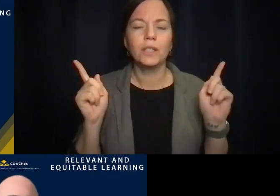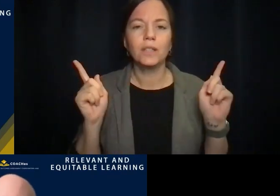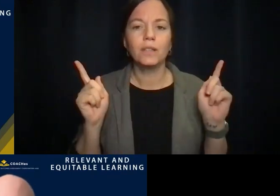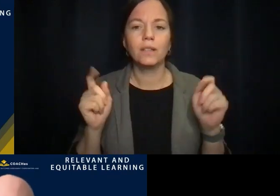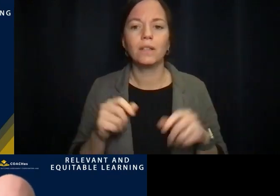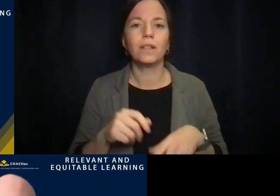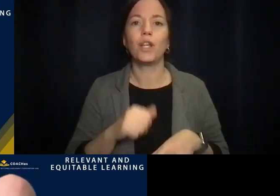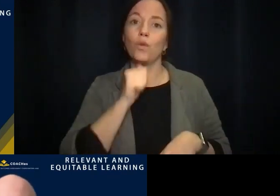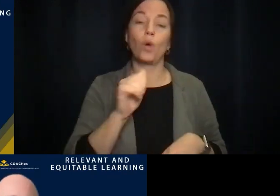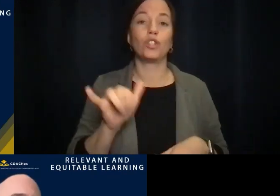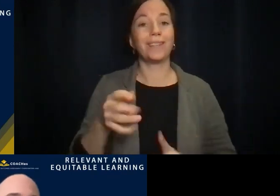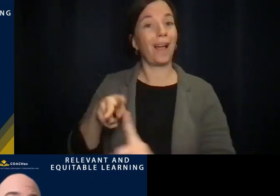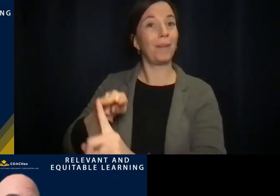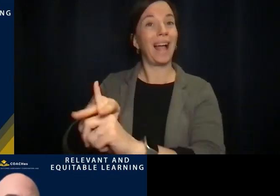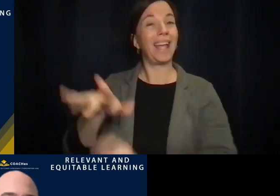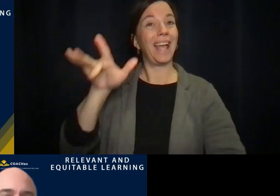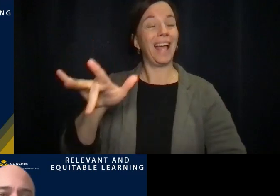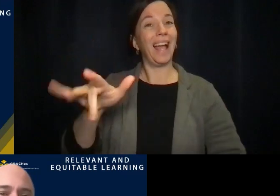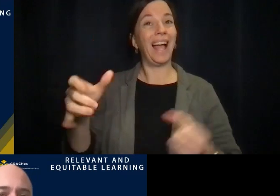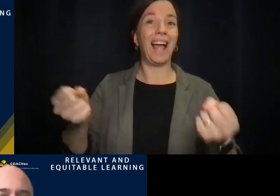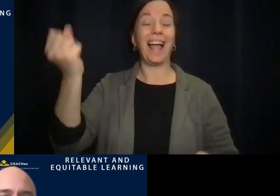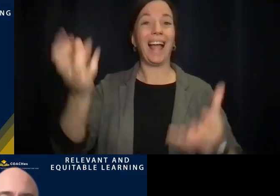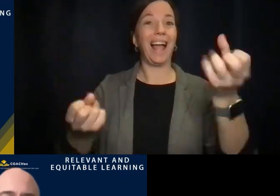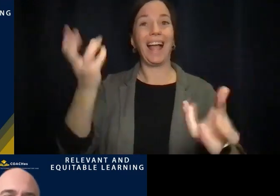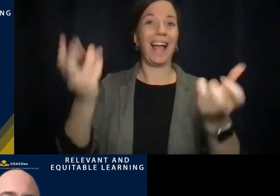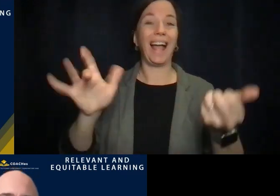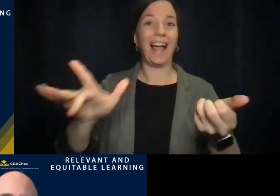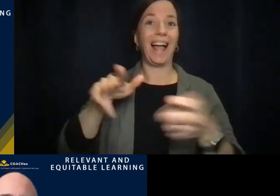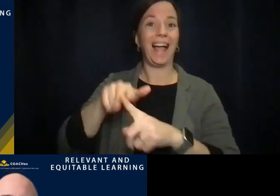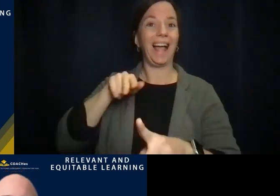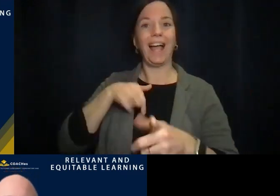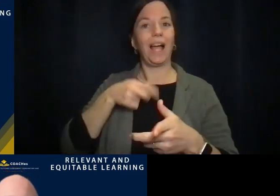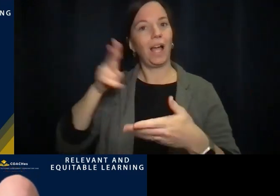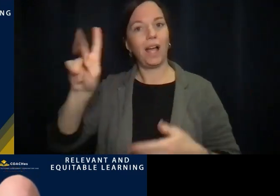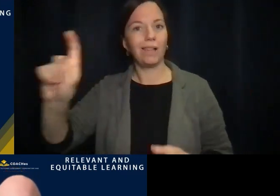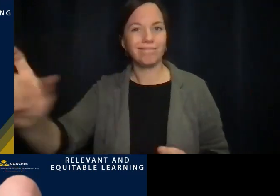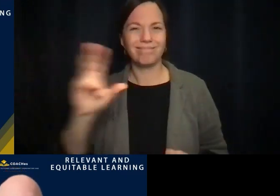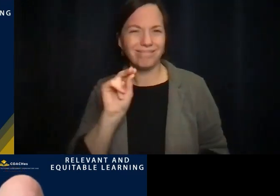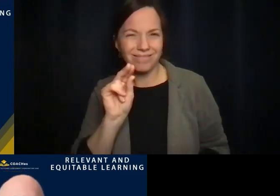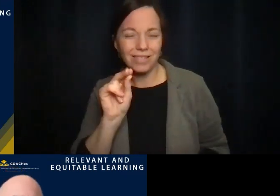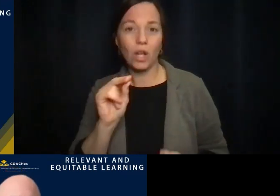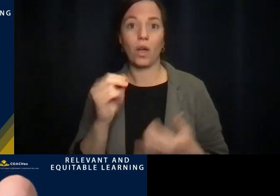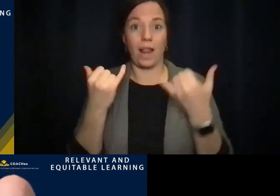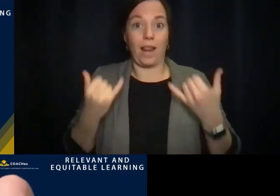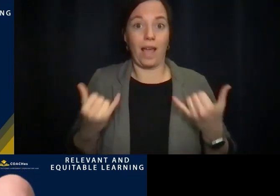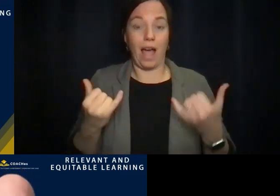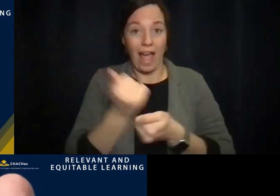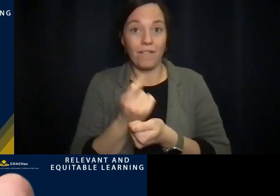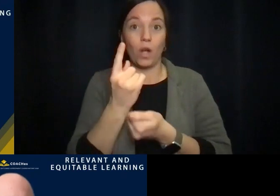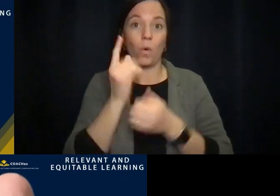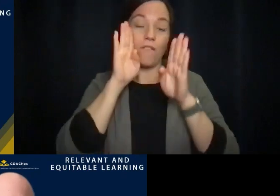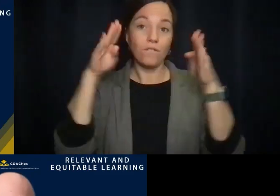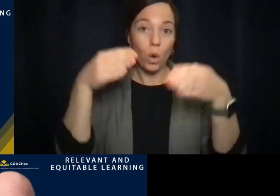plug, play, walk away. I mean, maybe you do, but in this day and age where everybody's really focused on content to